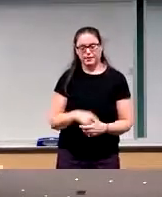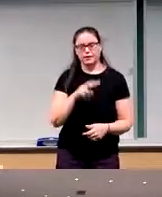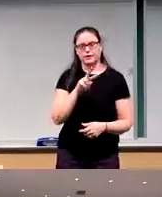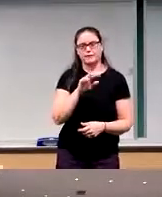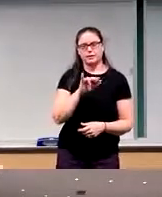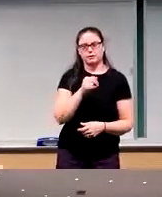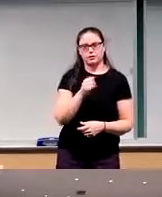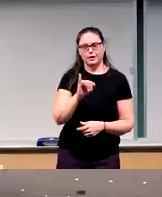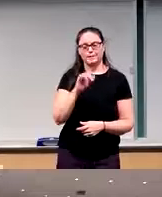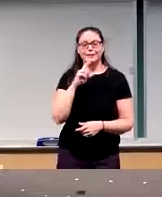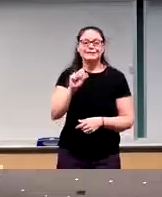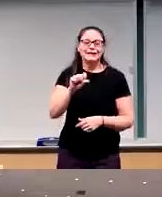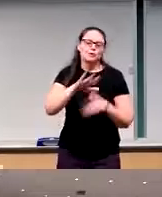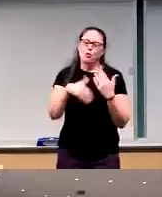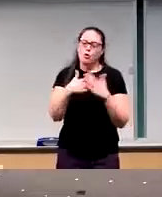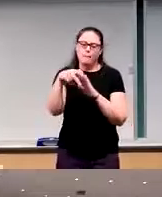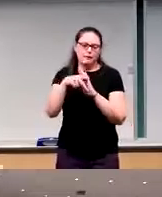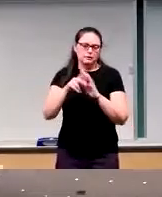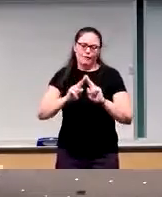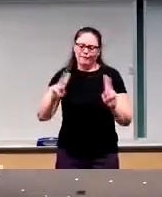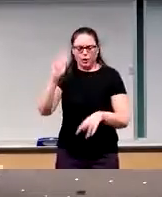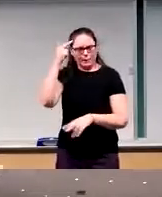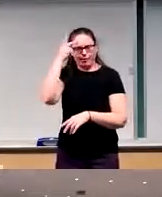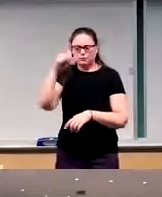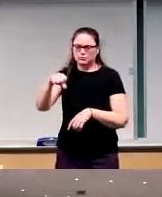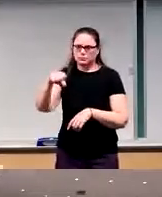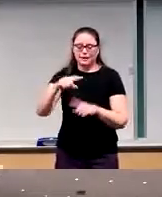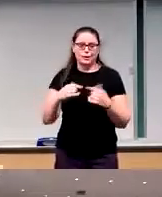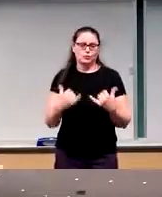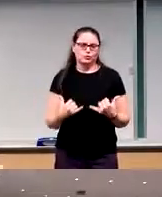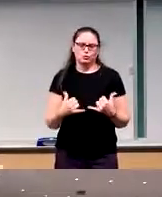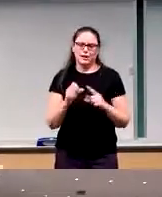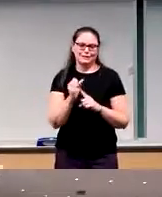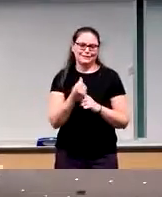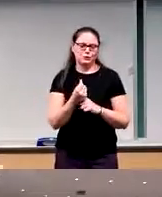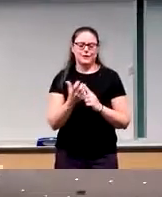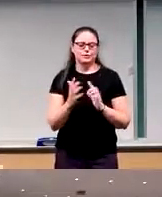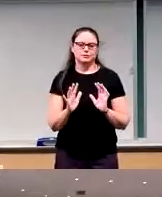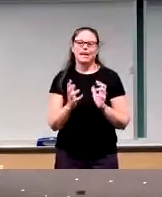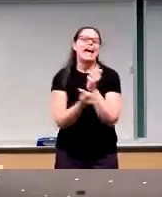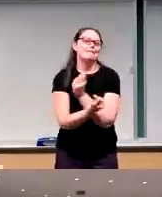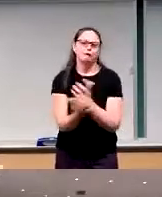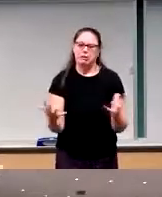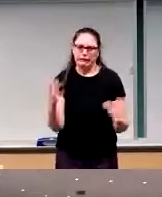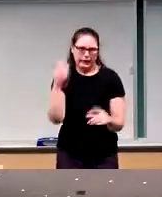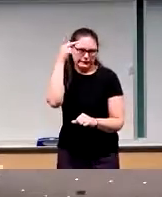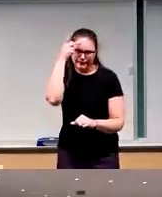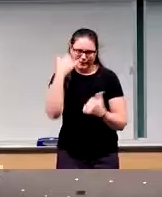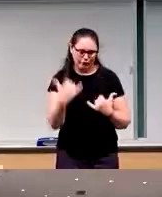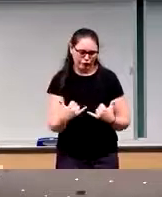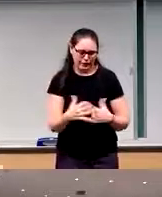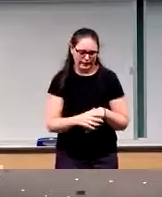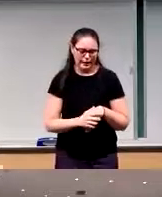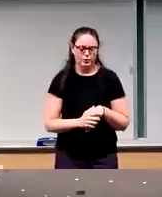is very political. But if you're looking at today's climate, just everything is very political. And